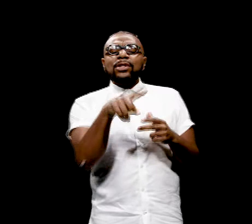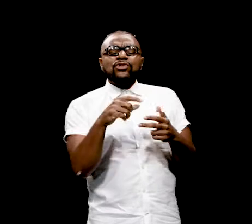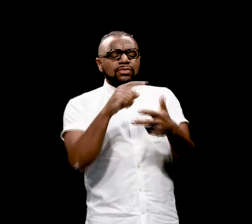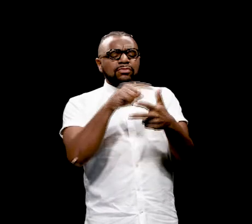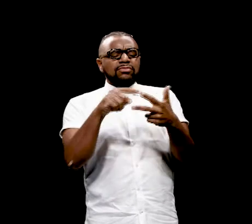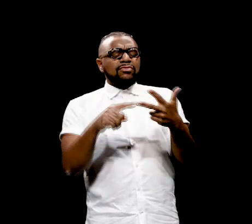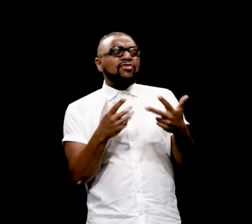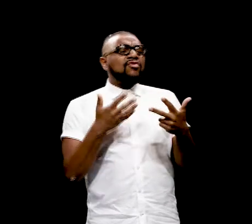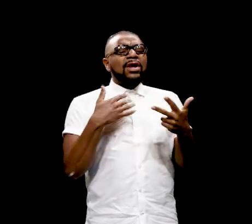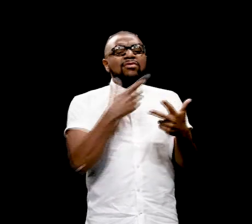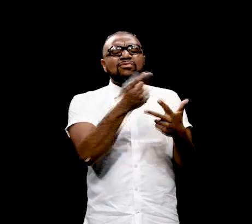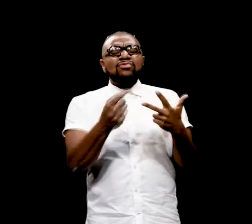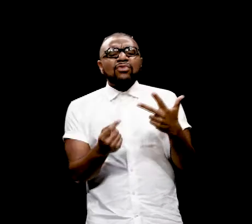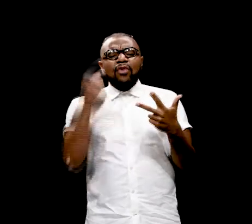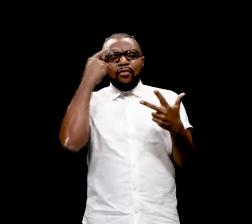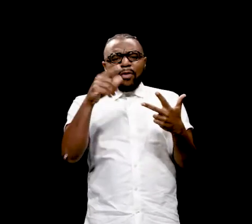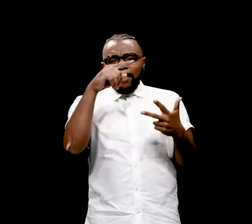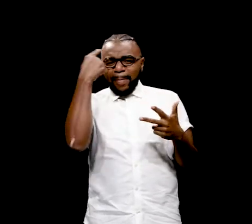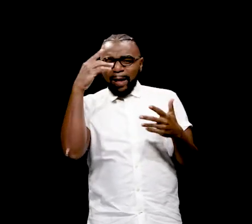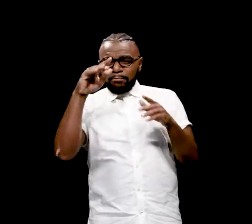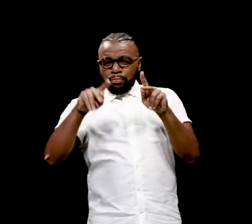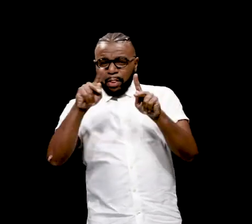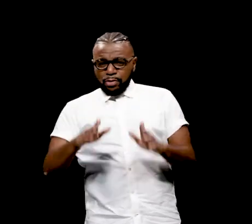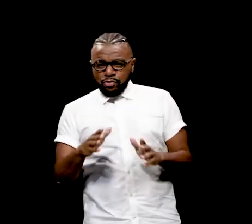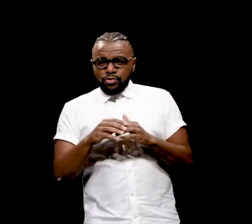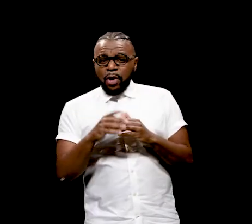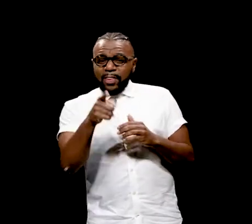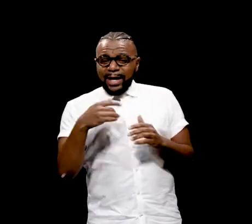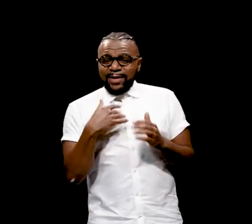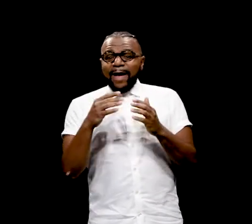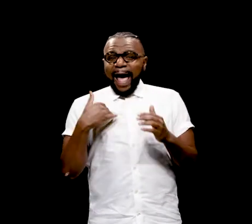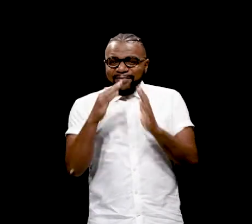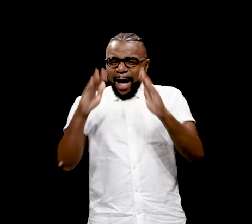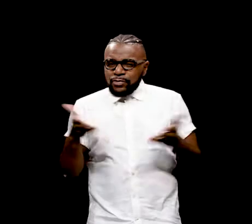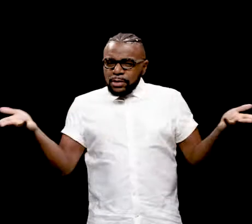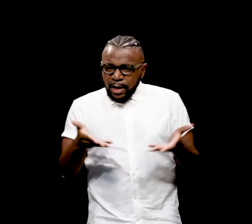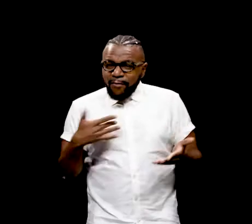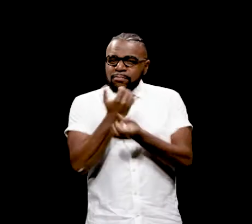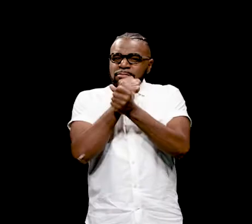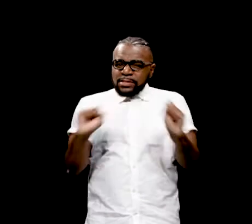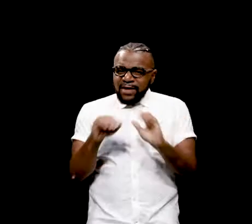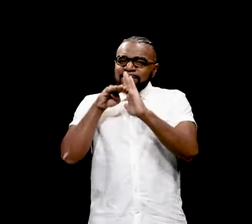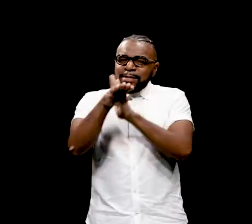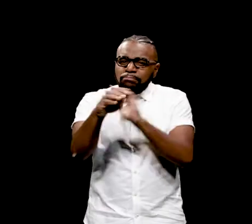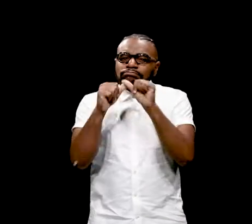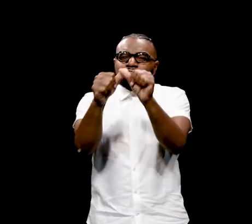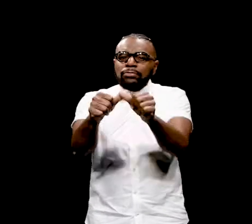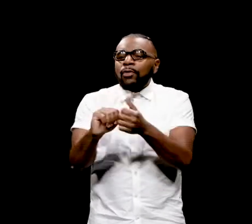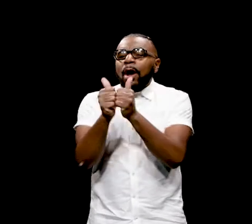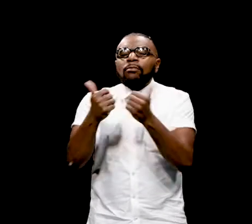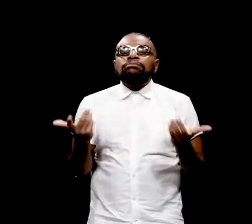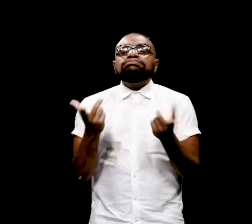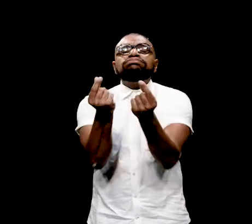ensure that Black Portlanders are safe, stable, and can afford housing in the city of Portland in the communities of their choice? We